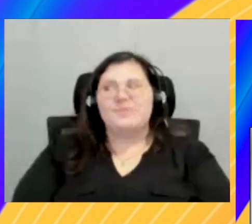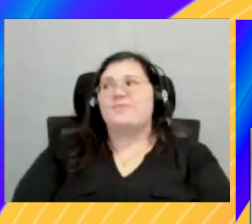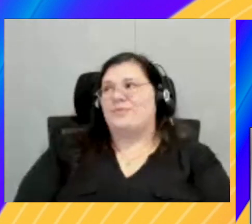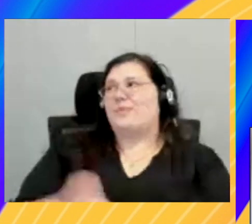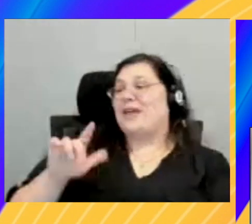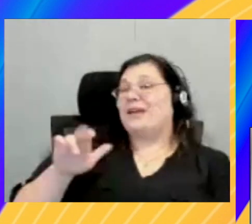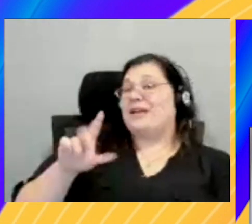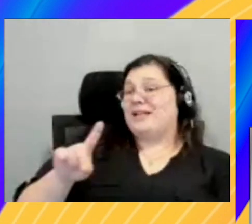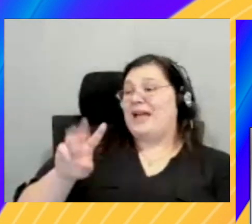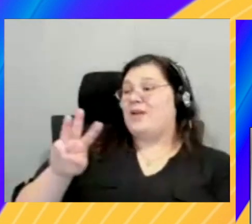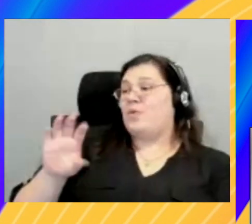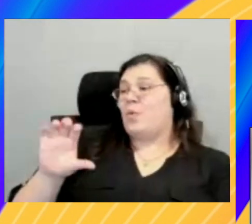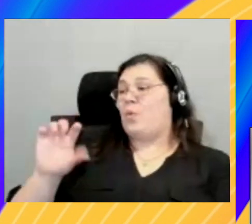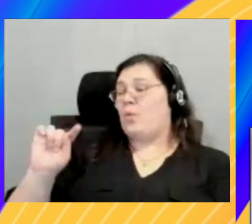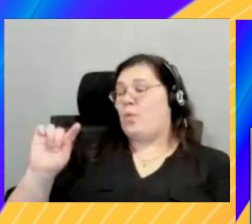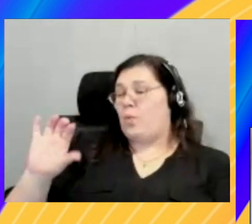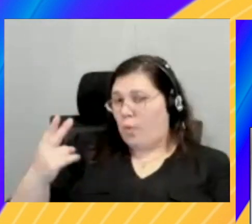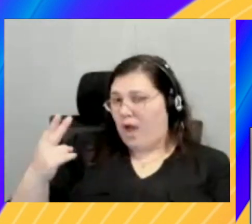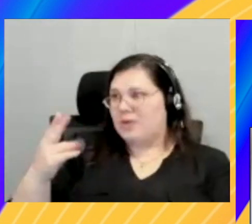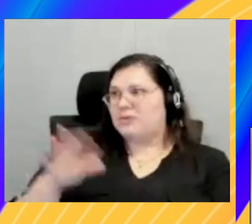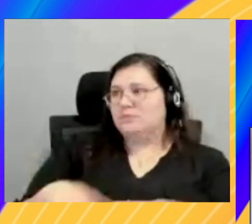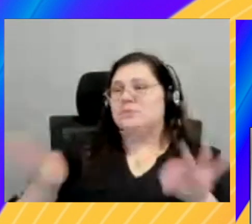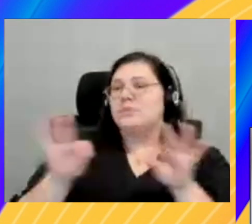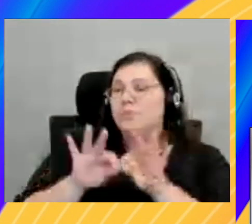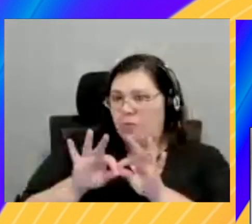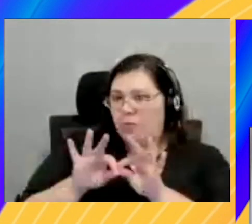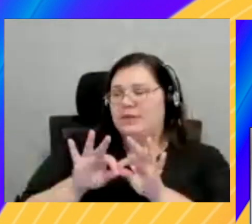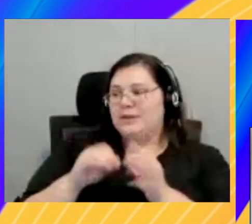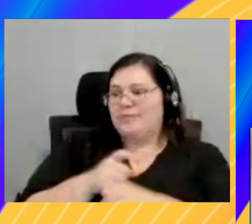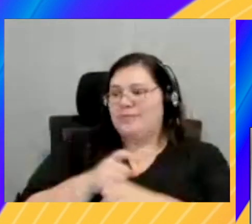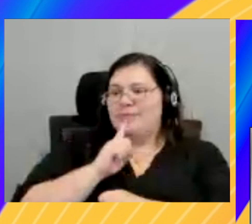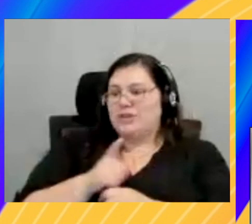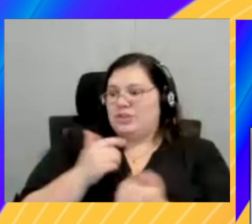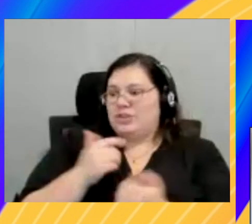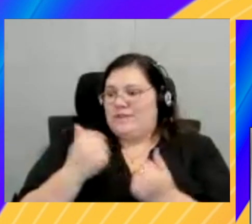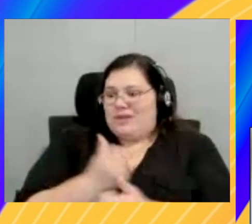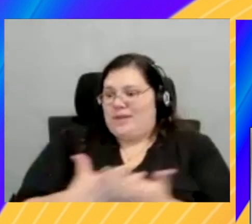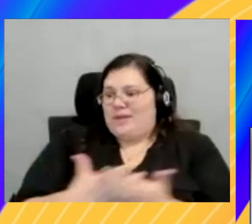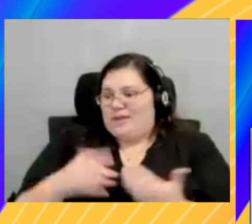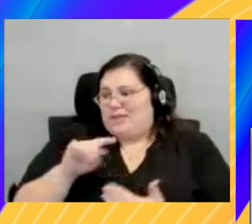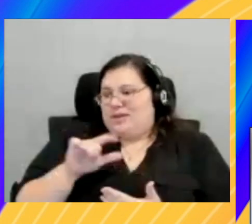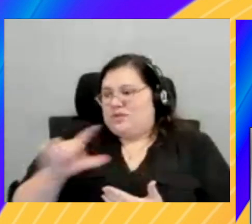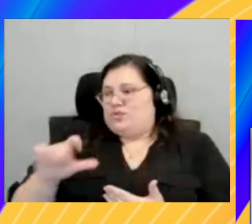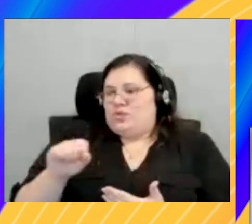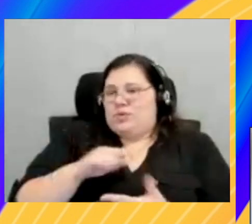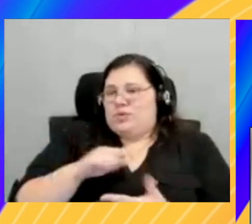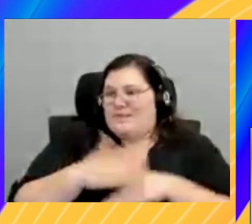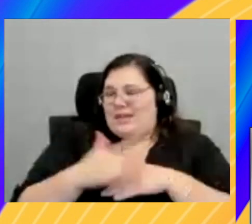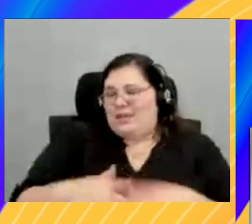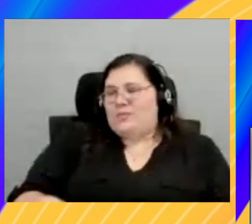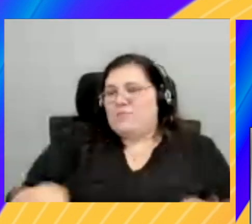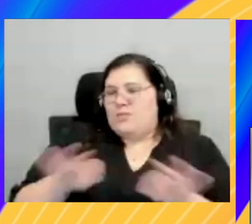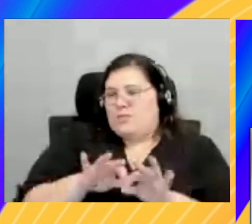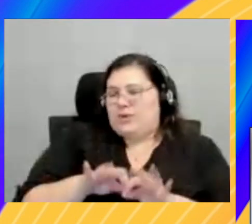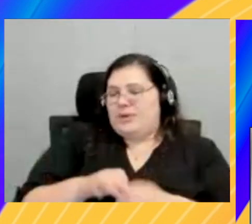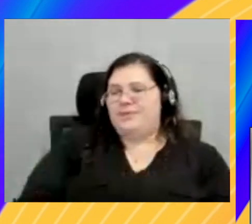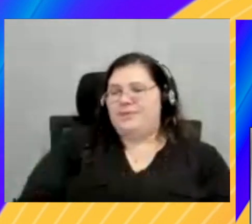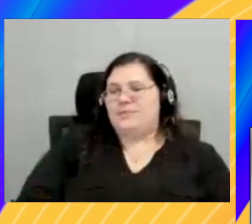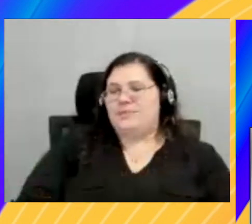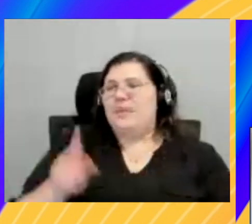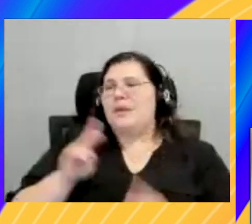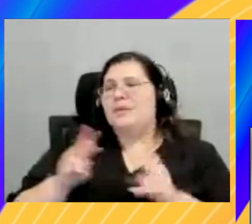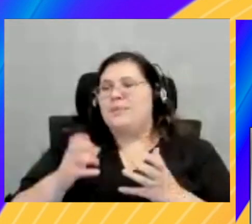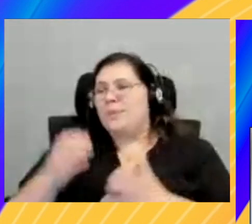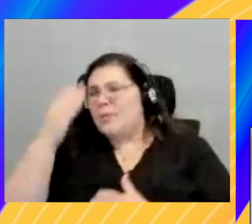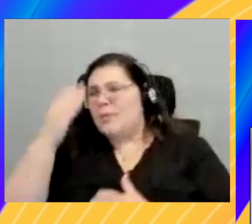have all your tools available is incredibly important. So people want to be able to pinpoint bad actors and malicious malware